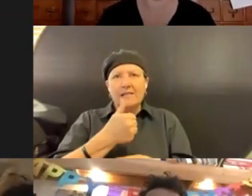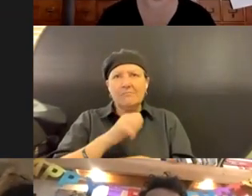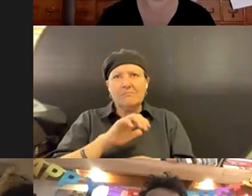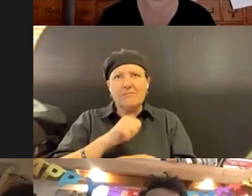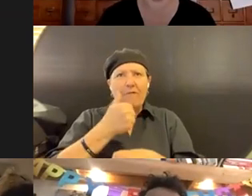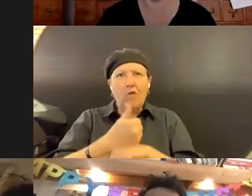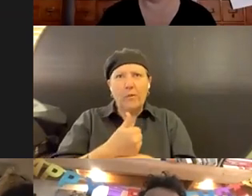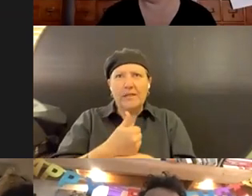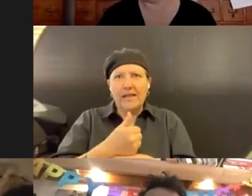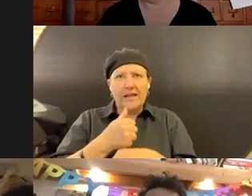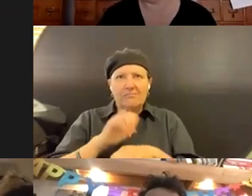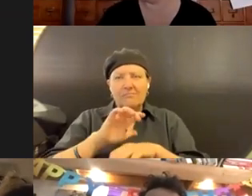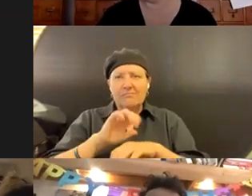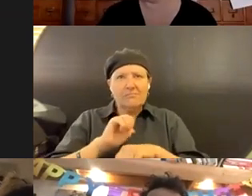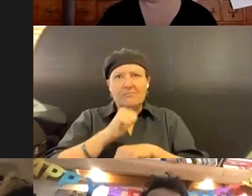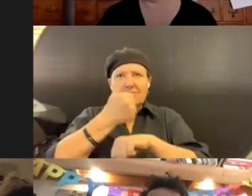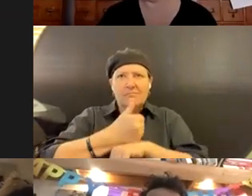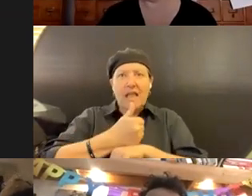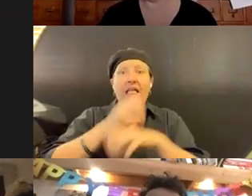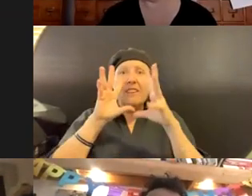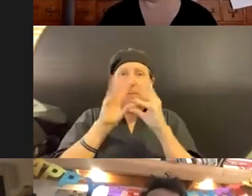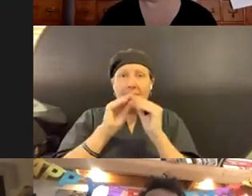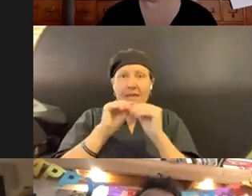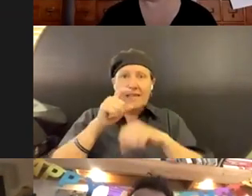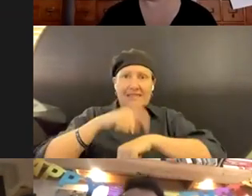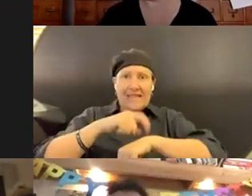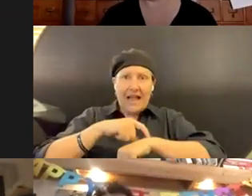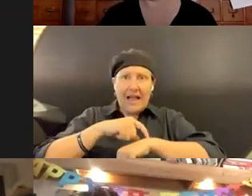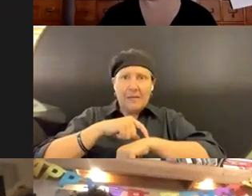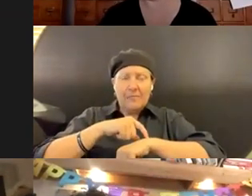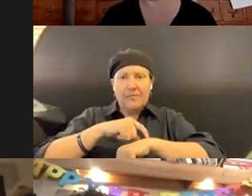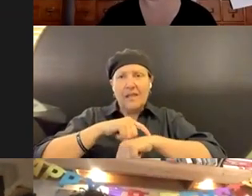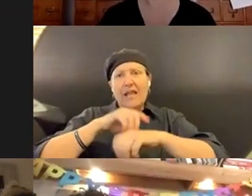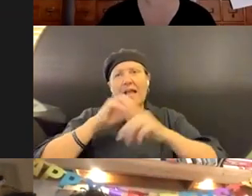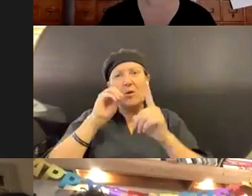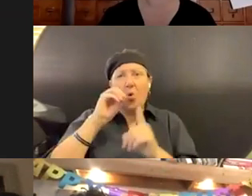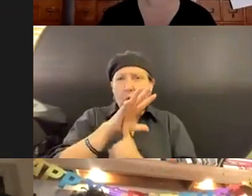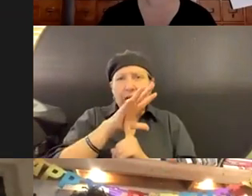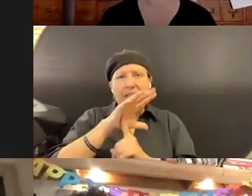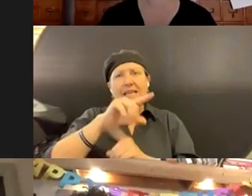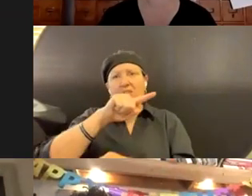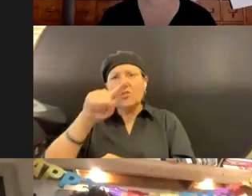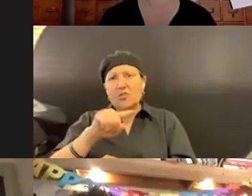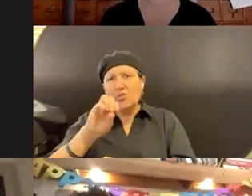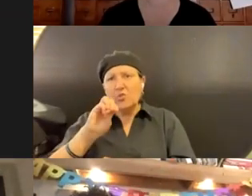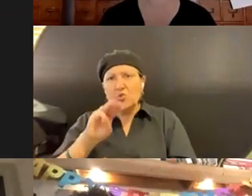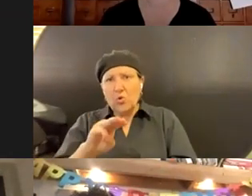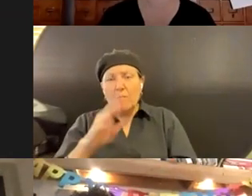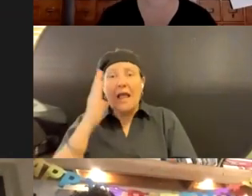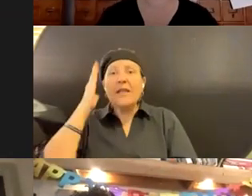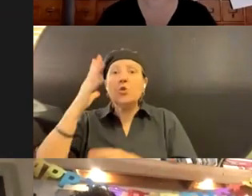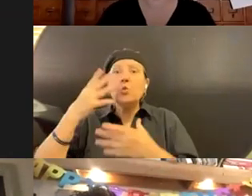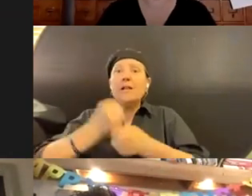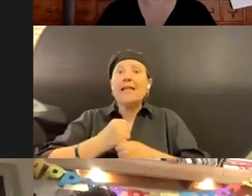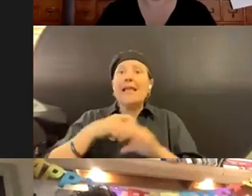the the meeting times and orientations and the Zoom and all that stuff. And you'll be getting an email sometime